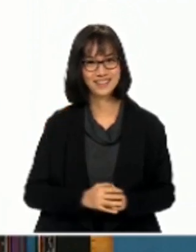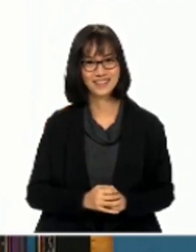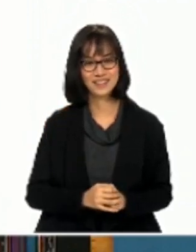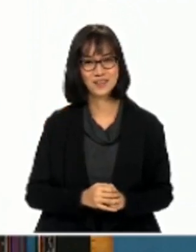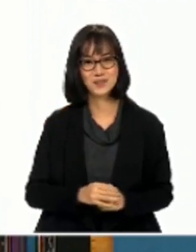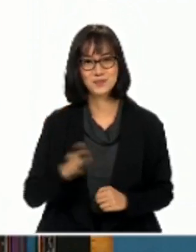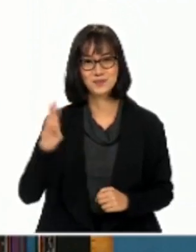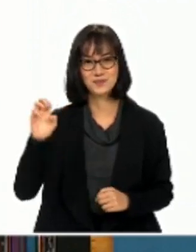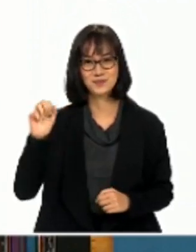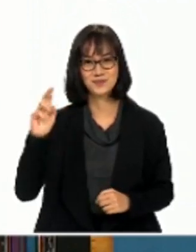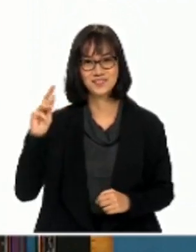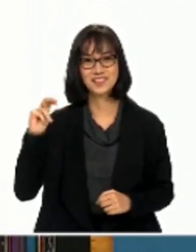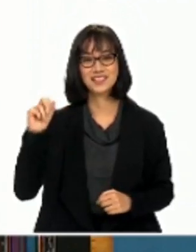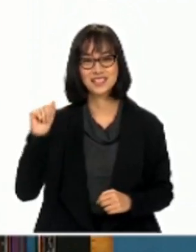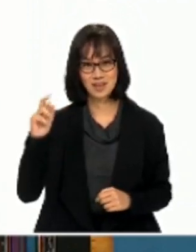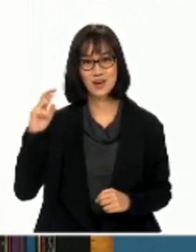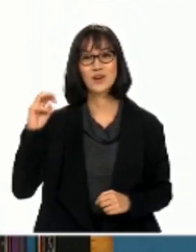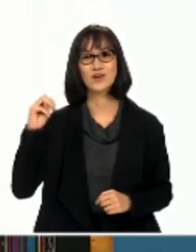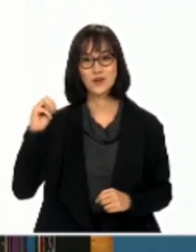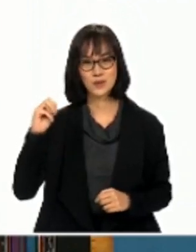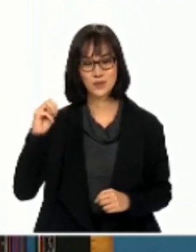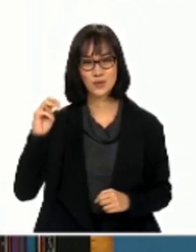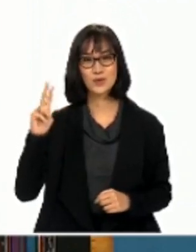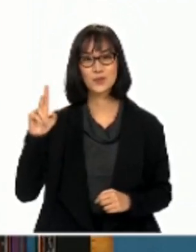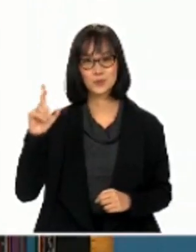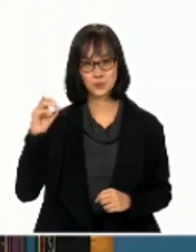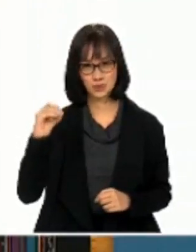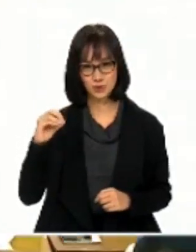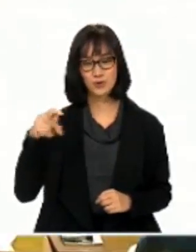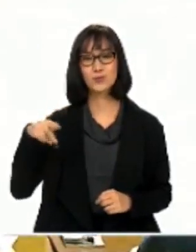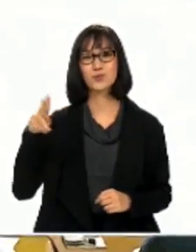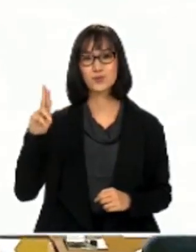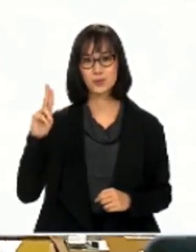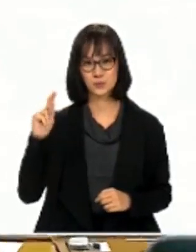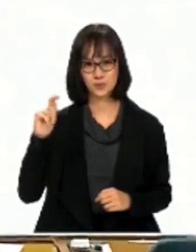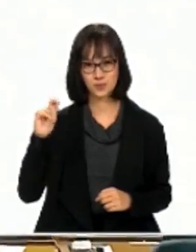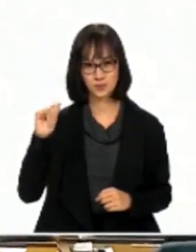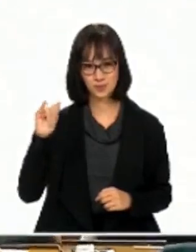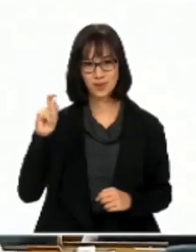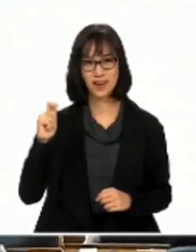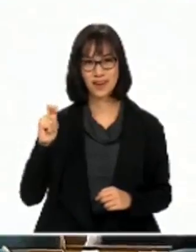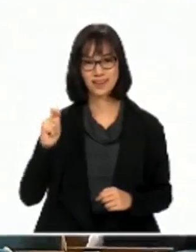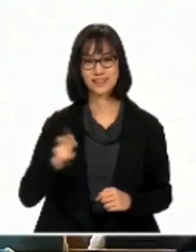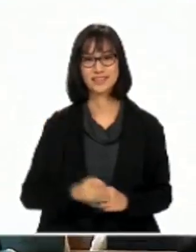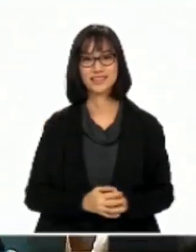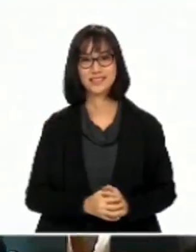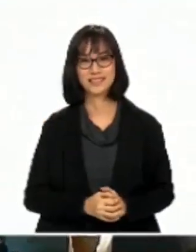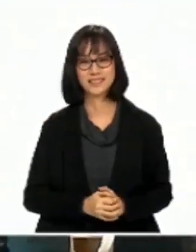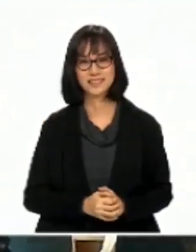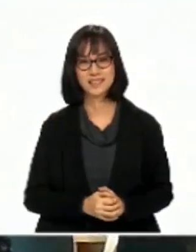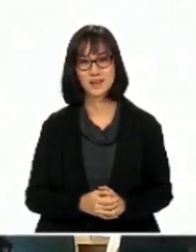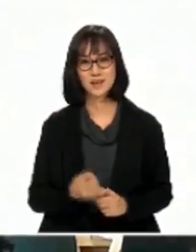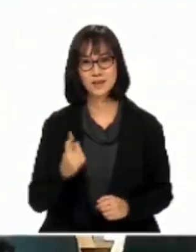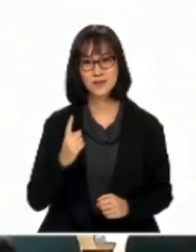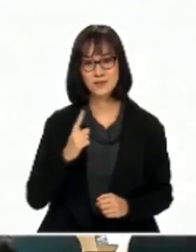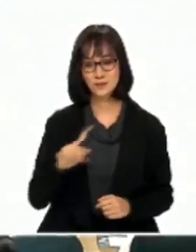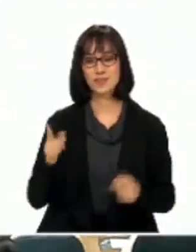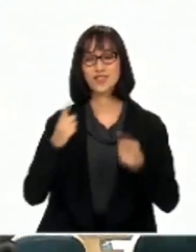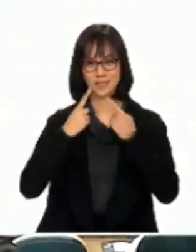Berna Romulo Puyat, Belo and Villar, and the Test Chief Mamonjong, for this huge